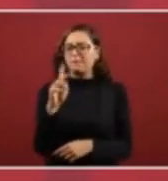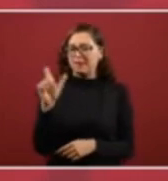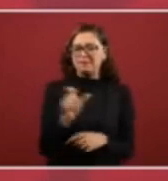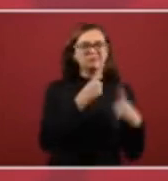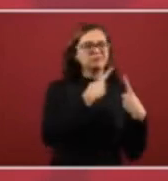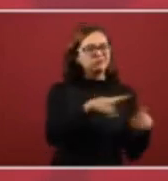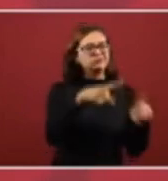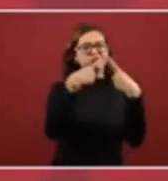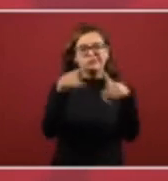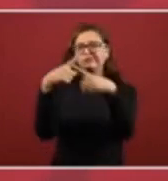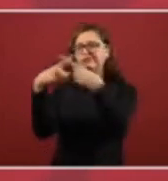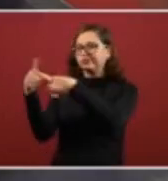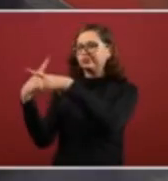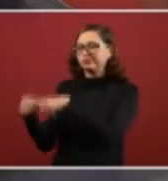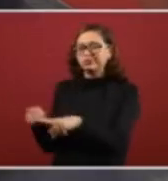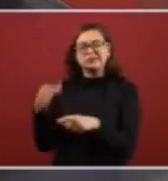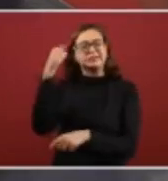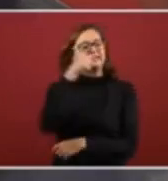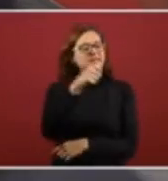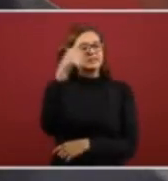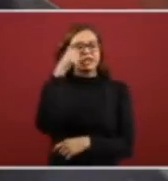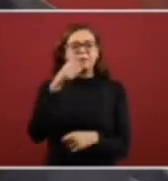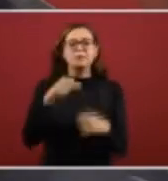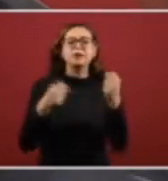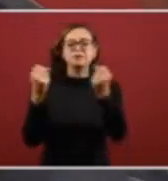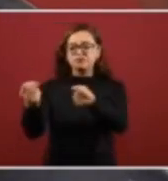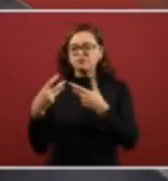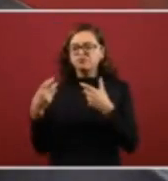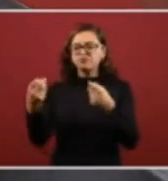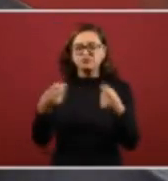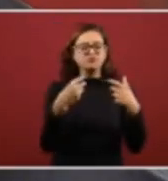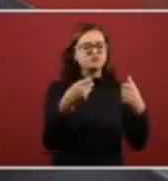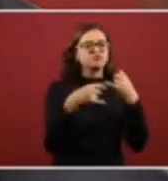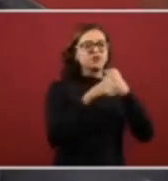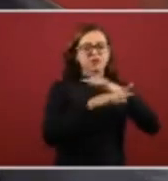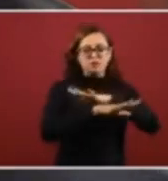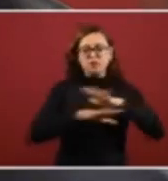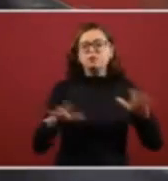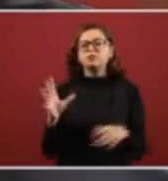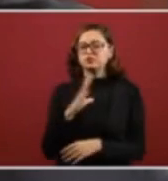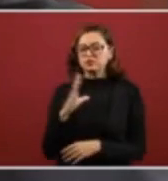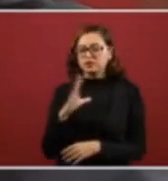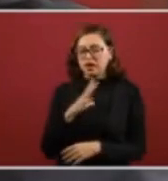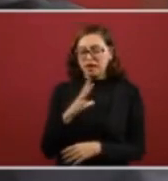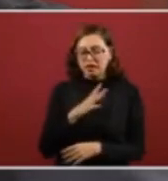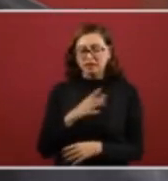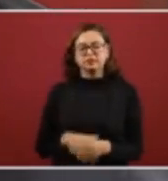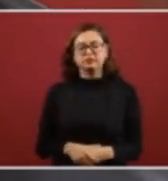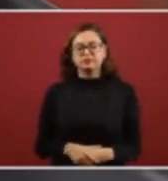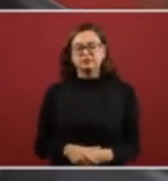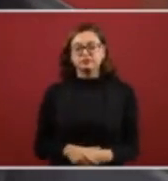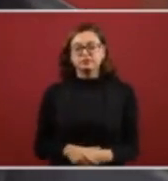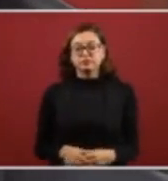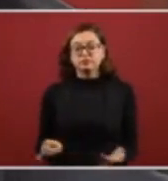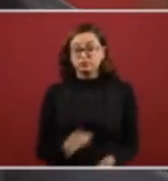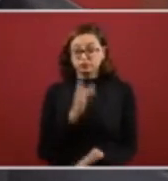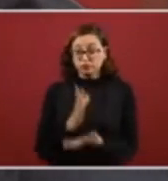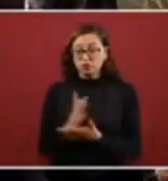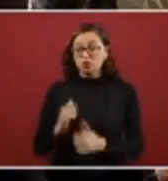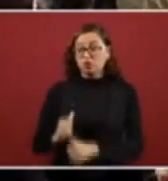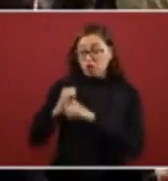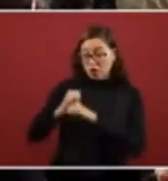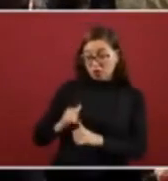decir, vamos recibiendo en todo momento información de lo que sucede. So we're always receiving information regarding what's going on in the